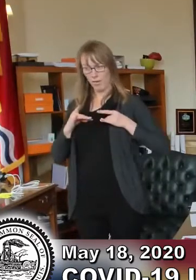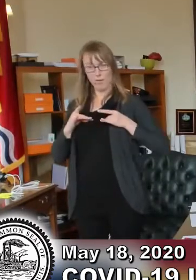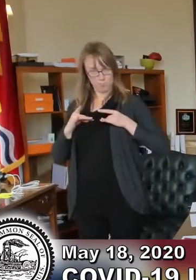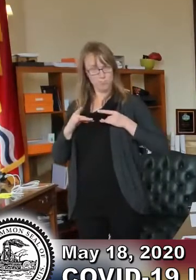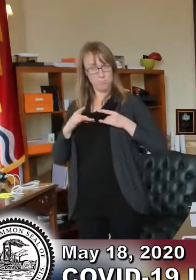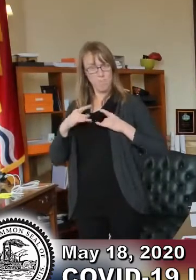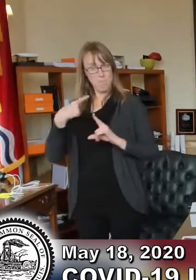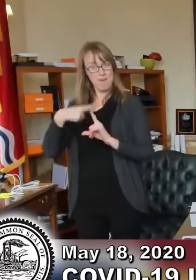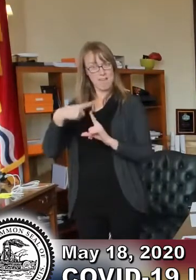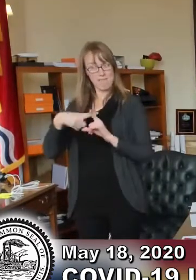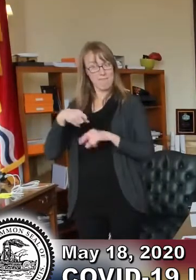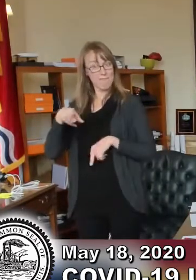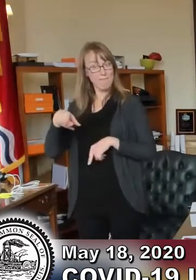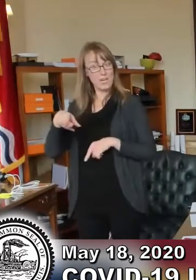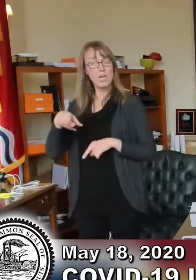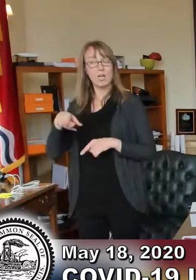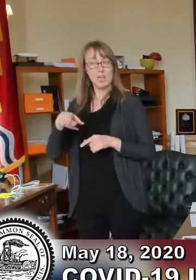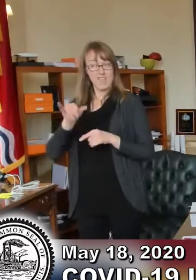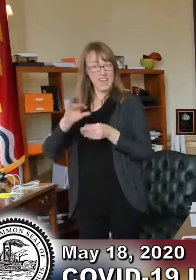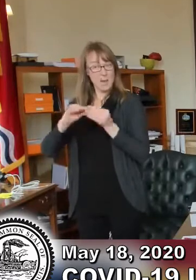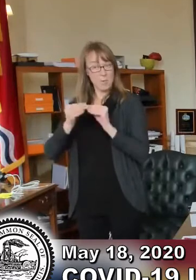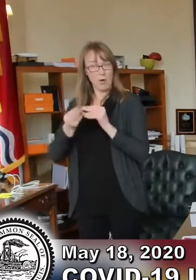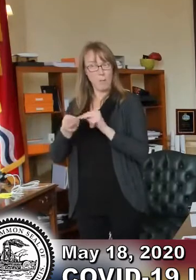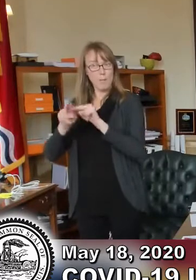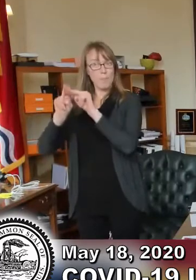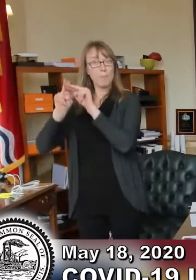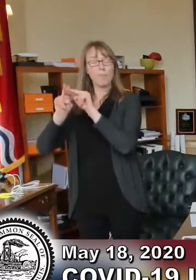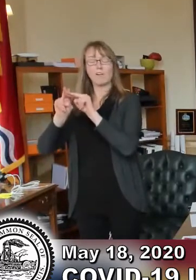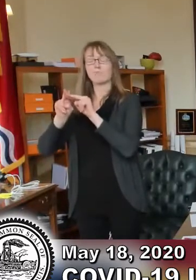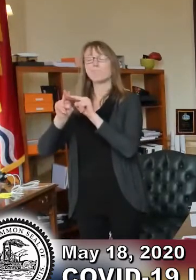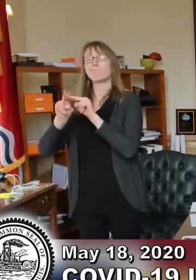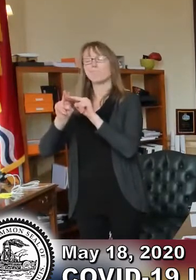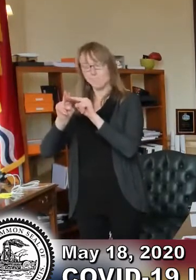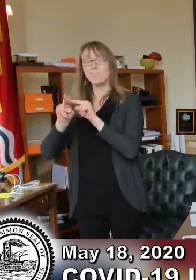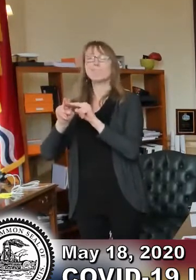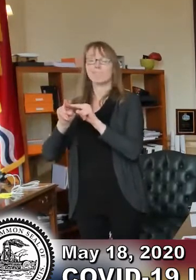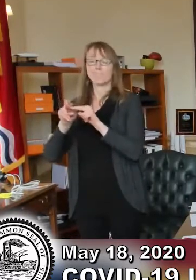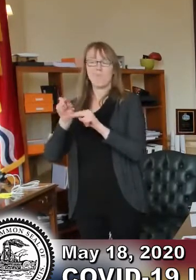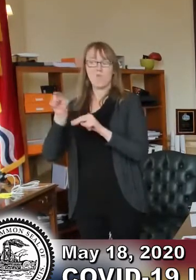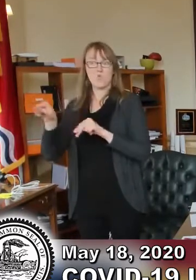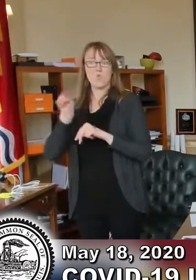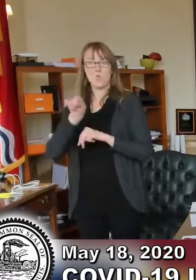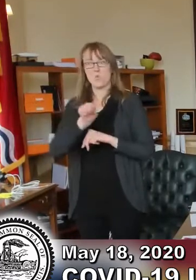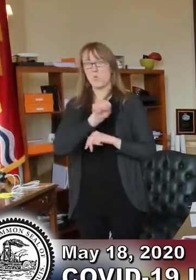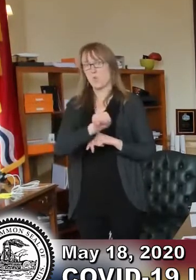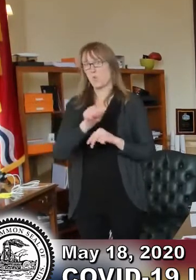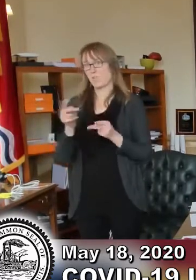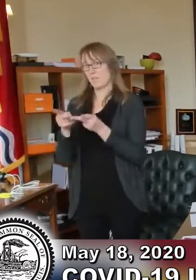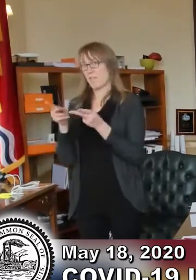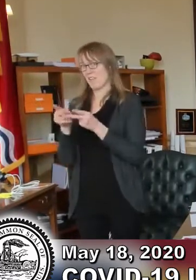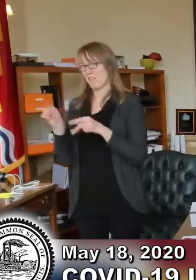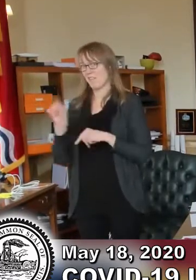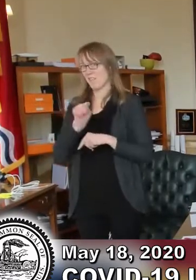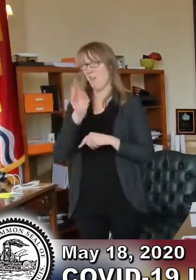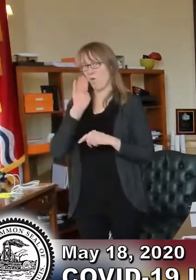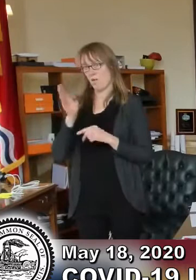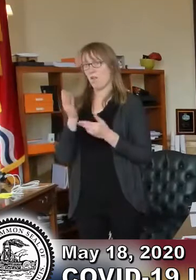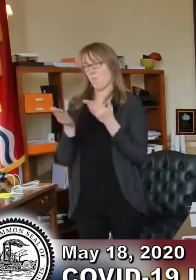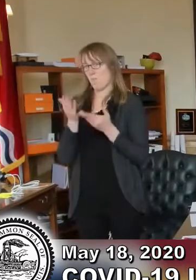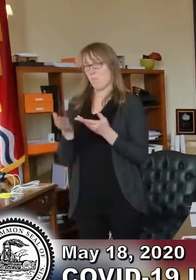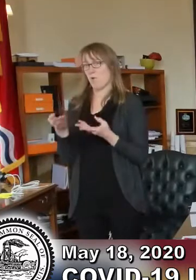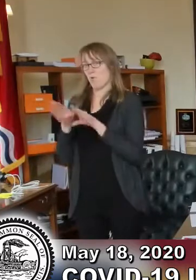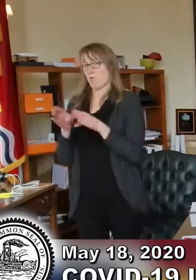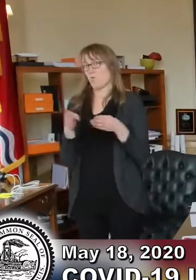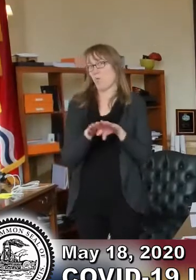partially or fully, we don't know which, depends on the situation, closed. And so once that happens, then there will be a